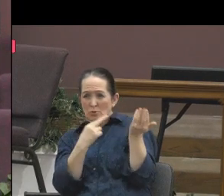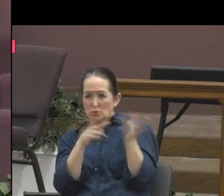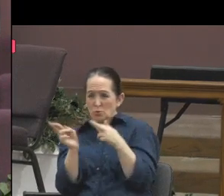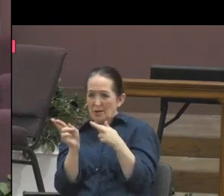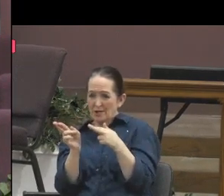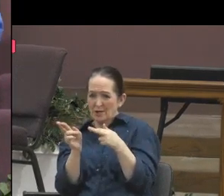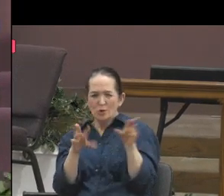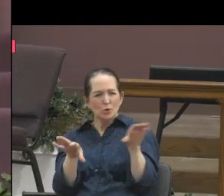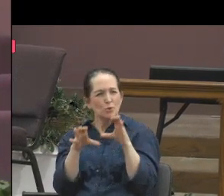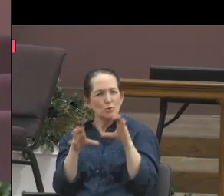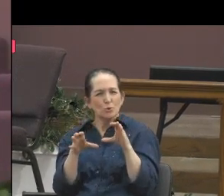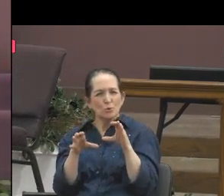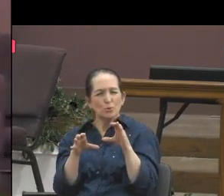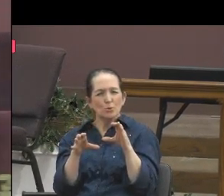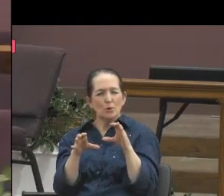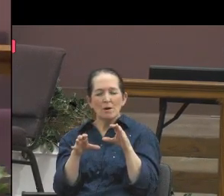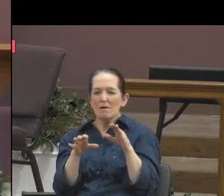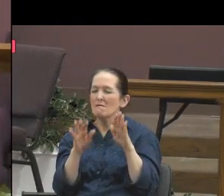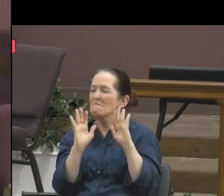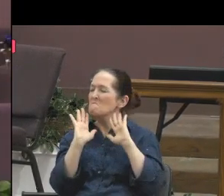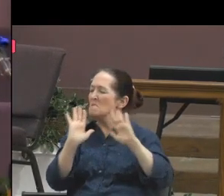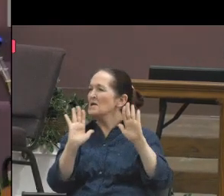do amazing things.